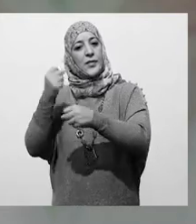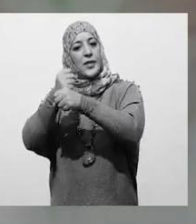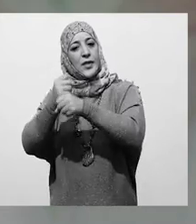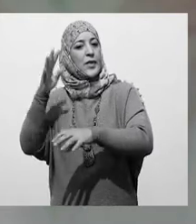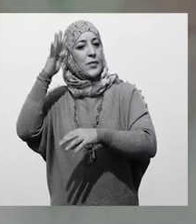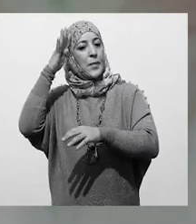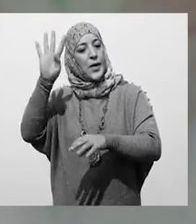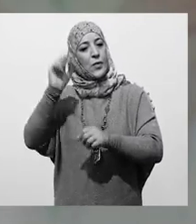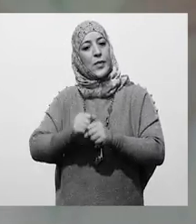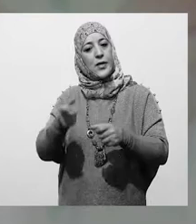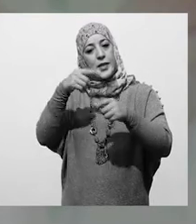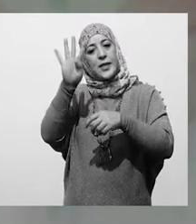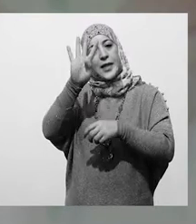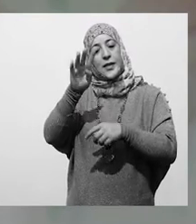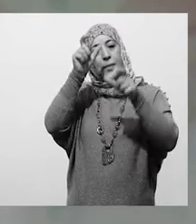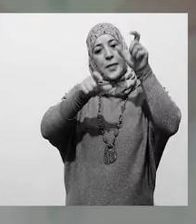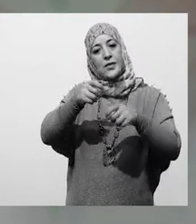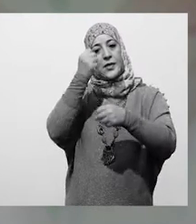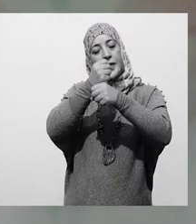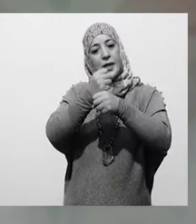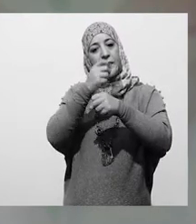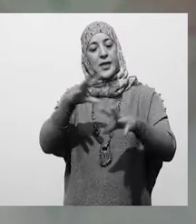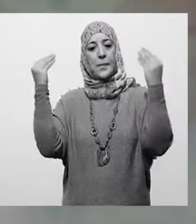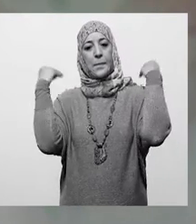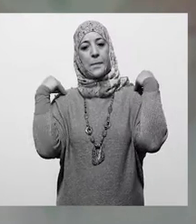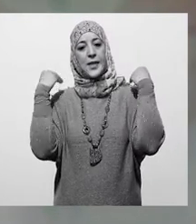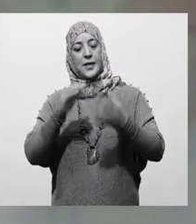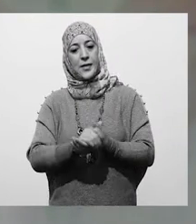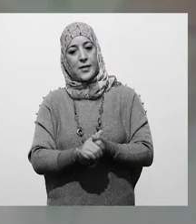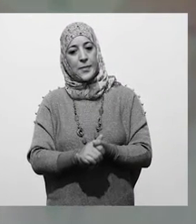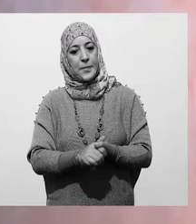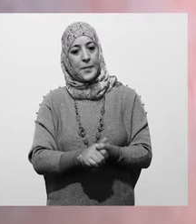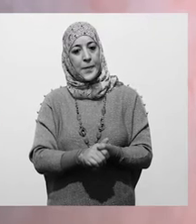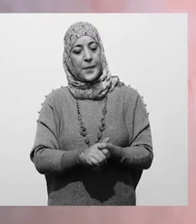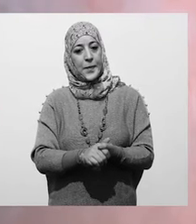work at Manouba and 4 work at Bizert.